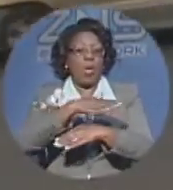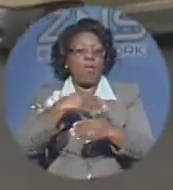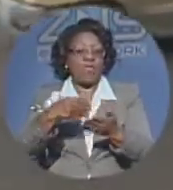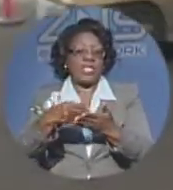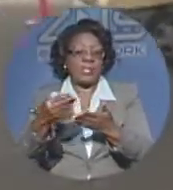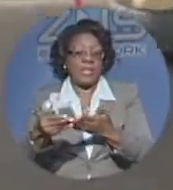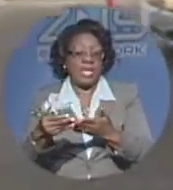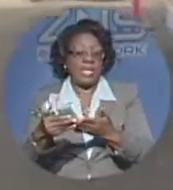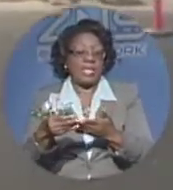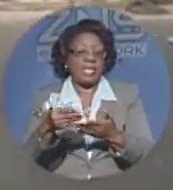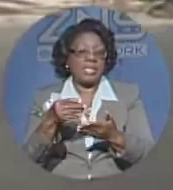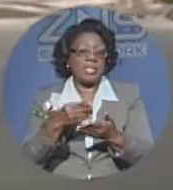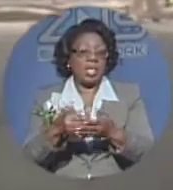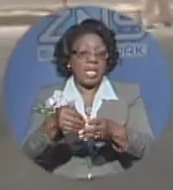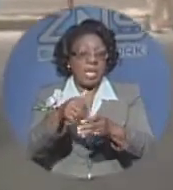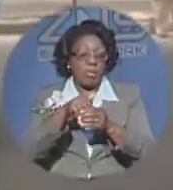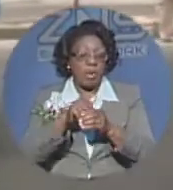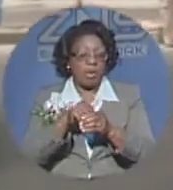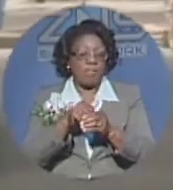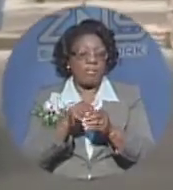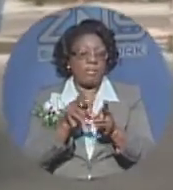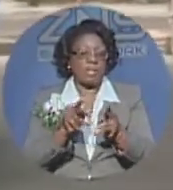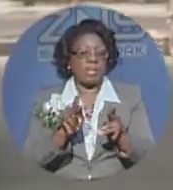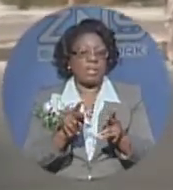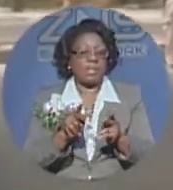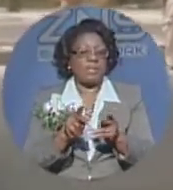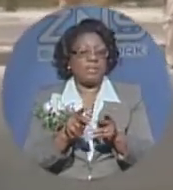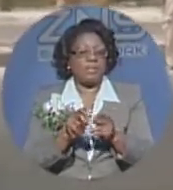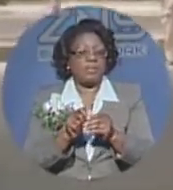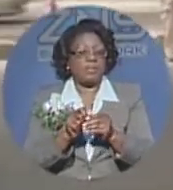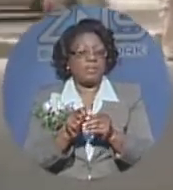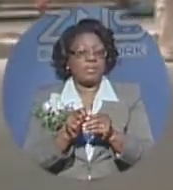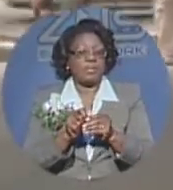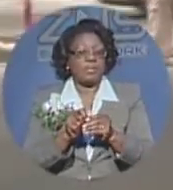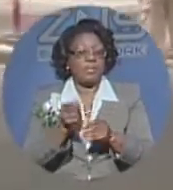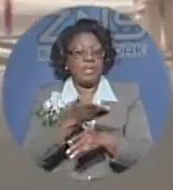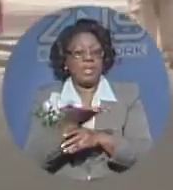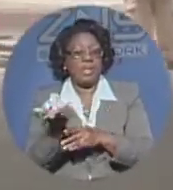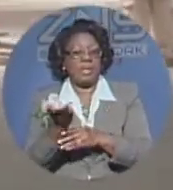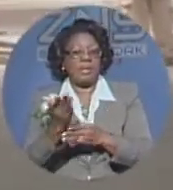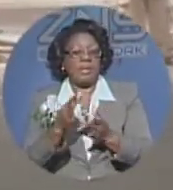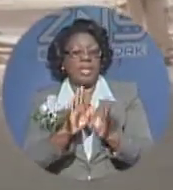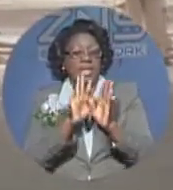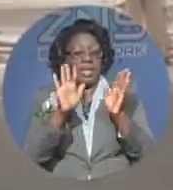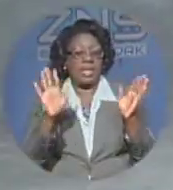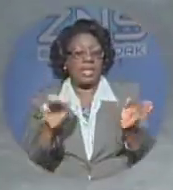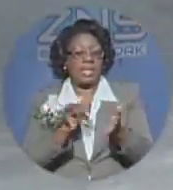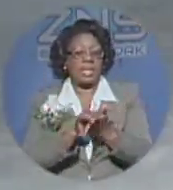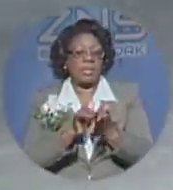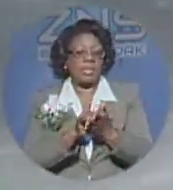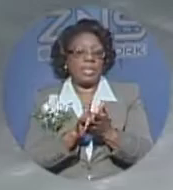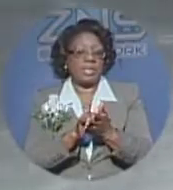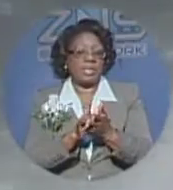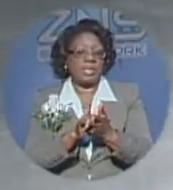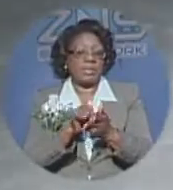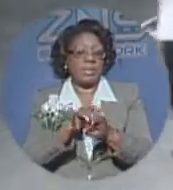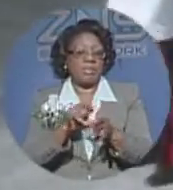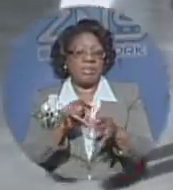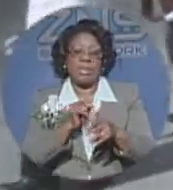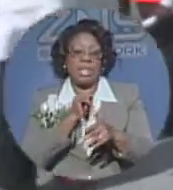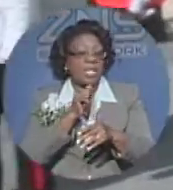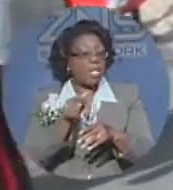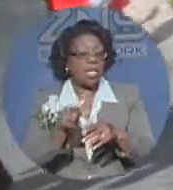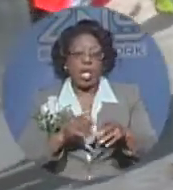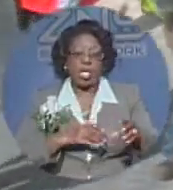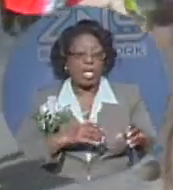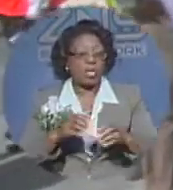involve the question of disappointment. It will point out very, very clearly that it was a case beyond our control.